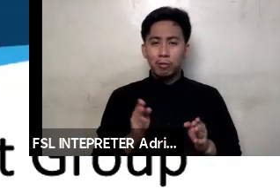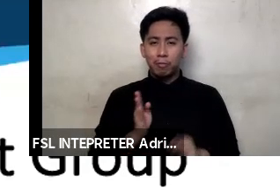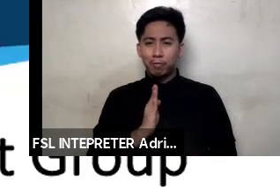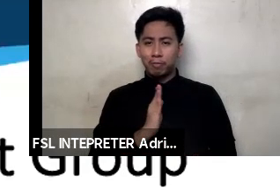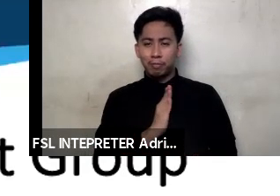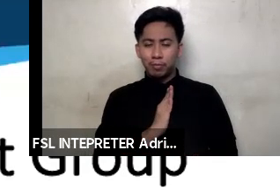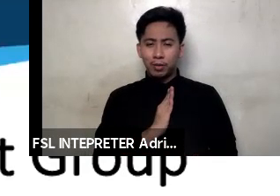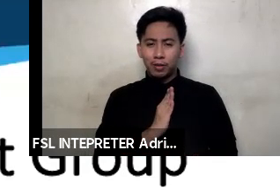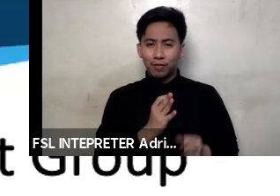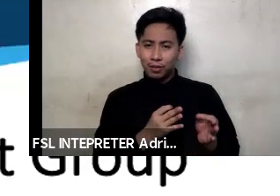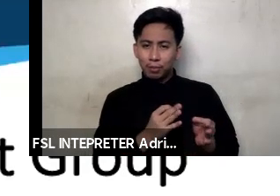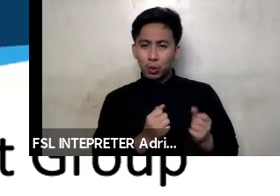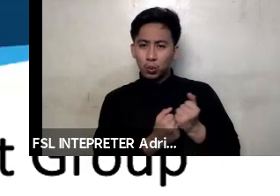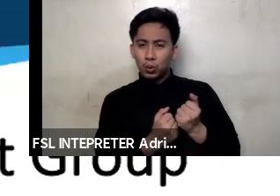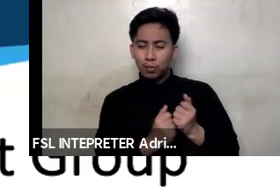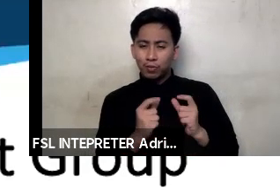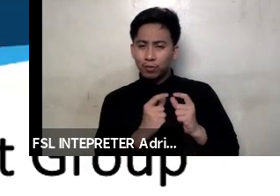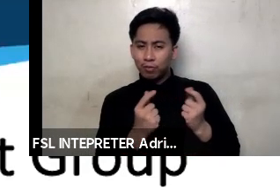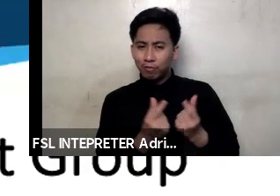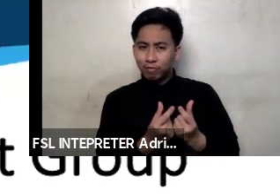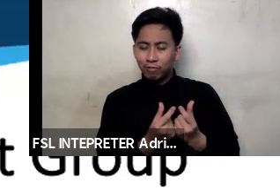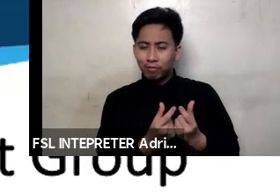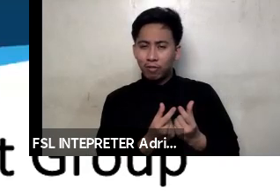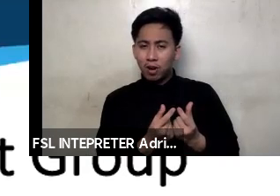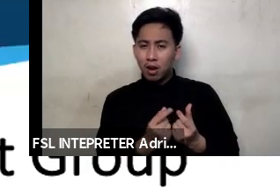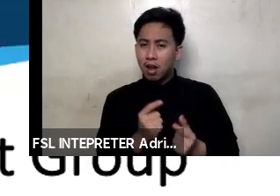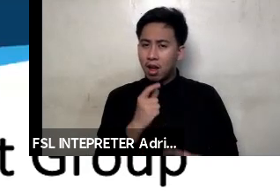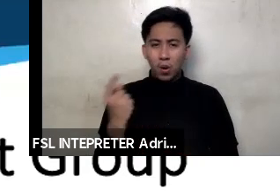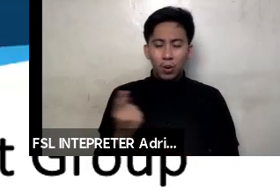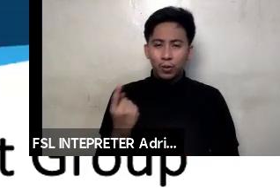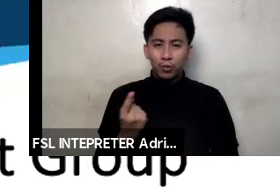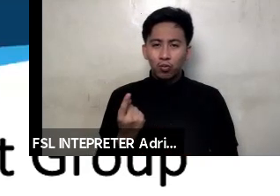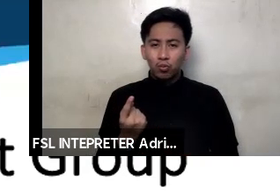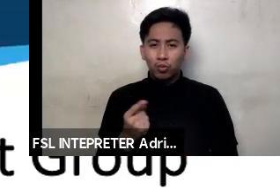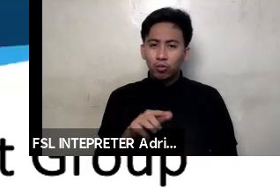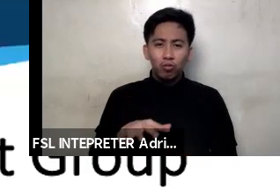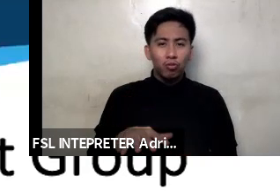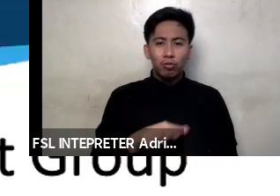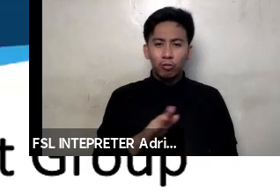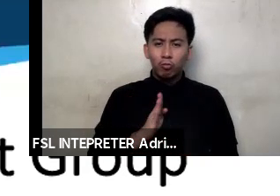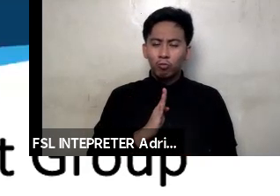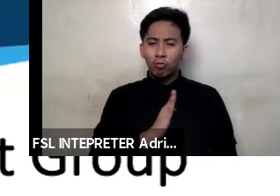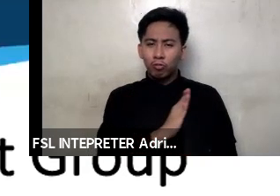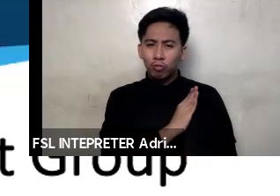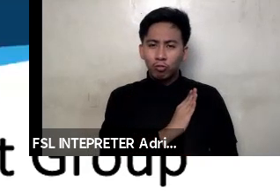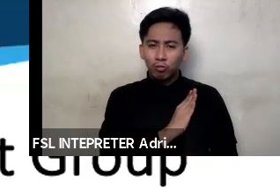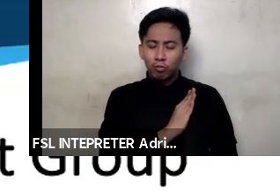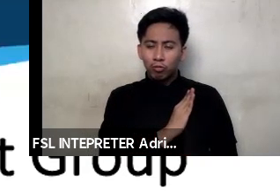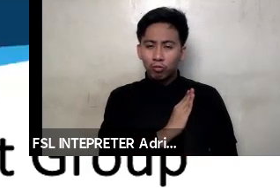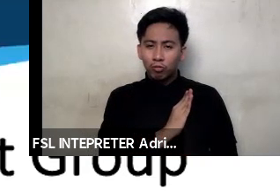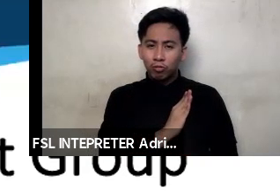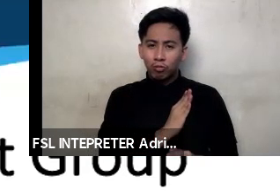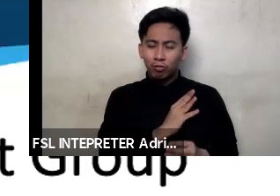every barangay became an avenue, not only for lactating postpartum women